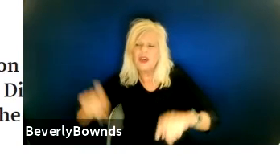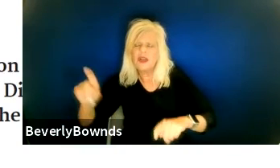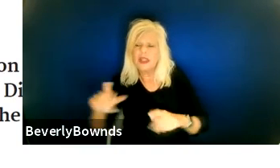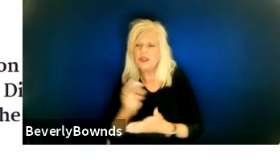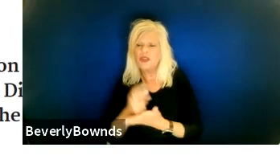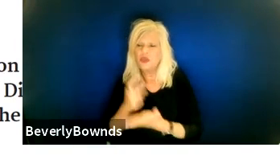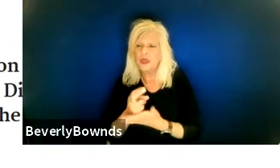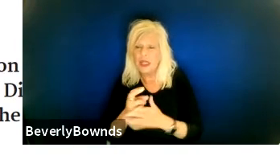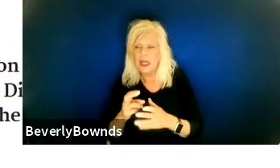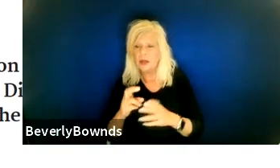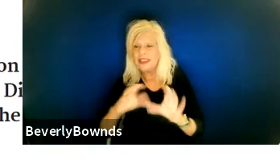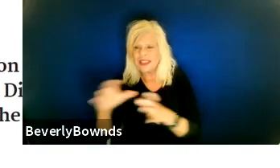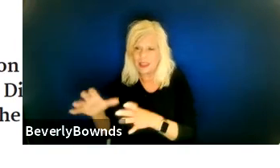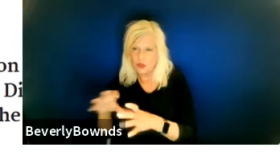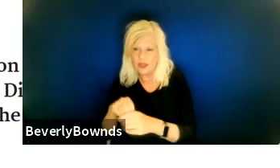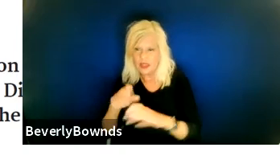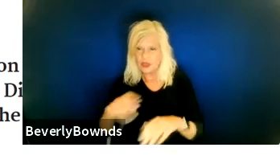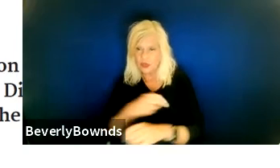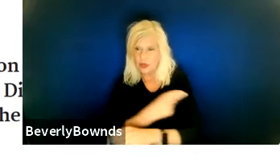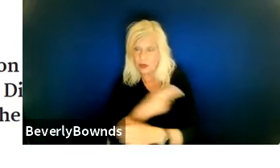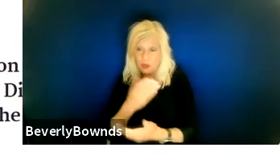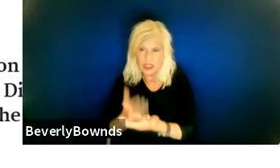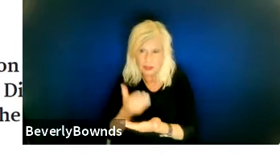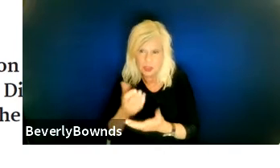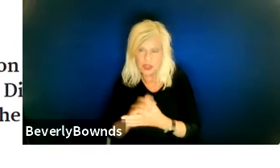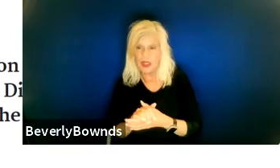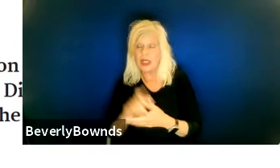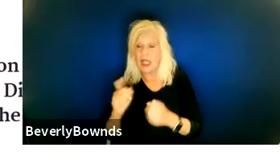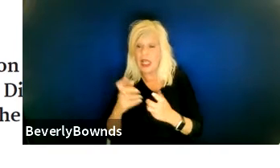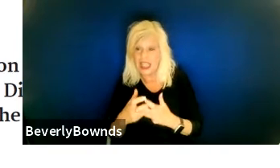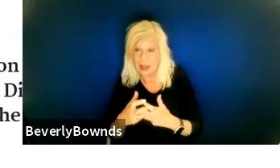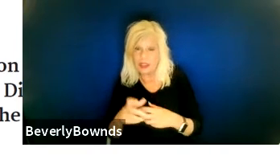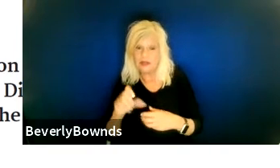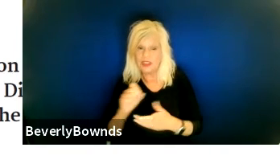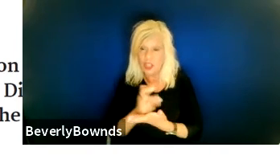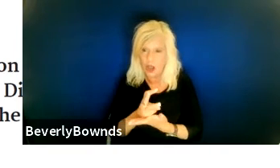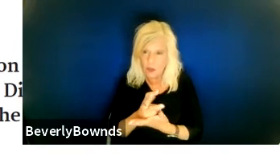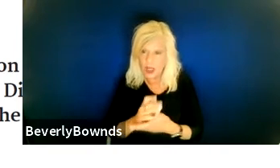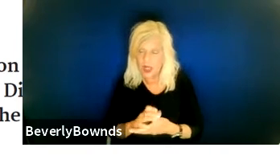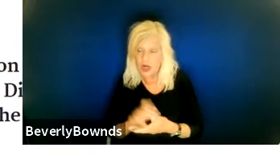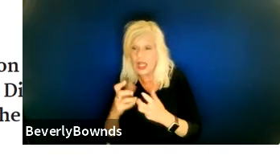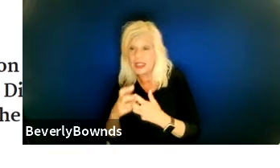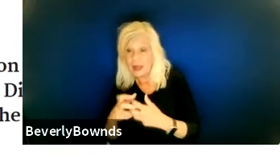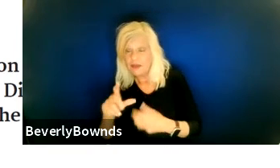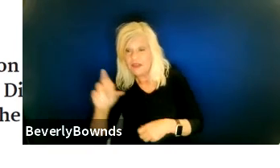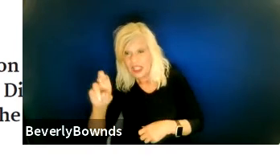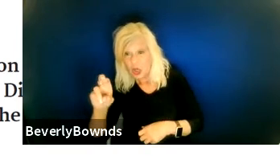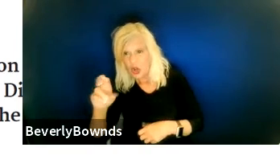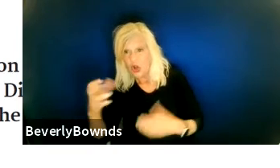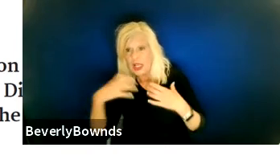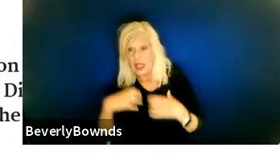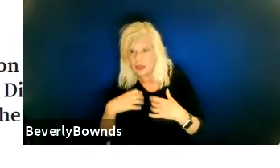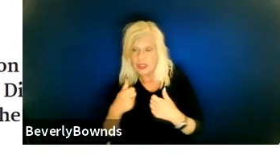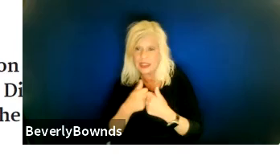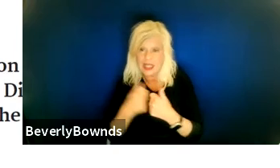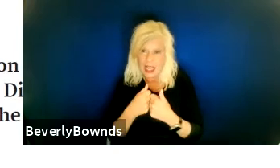the Children's Hospital. And we've demonstrated that using adaptive software and adaptive virtual reality exercise gaming